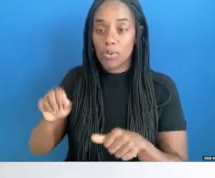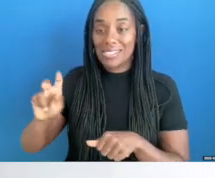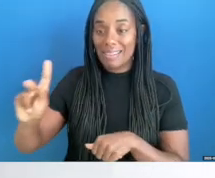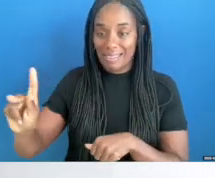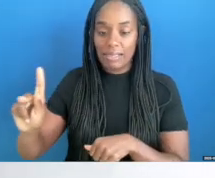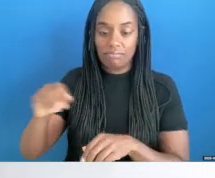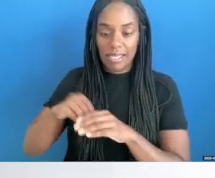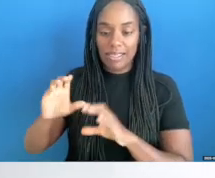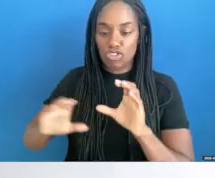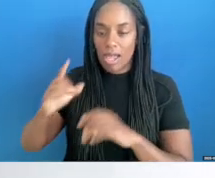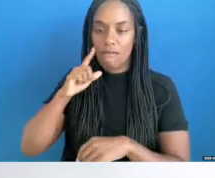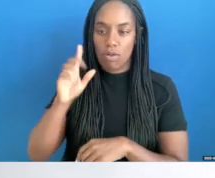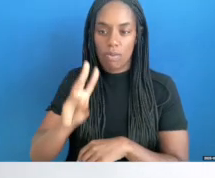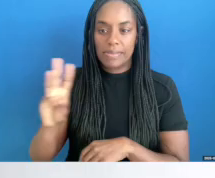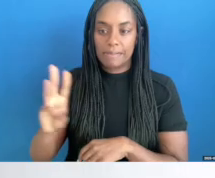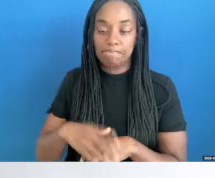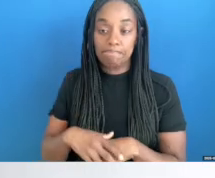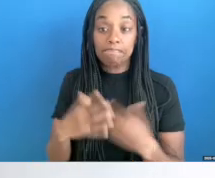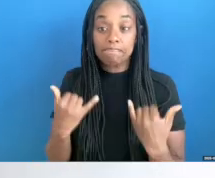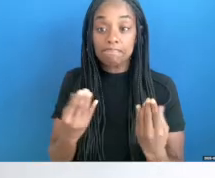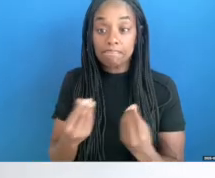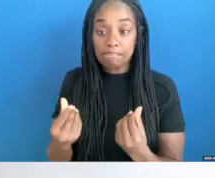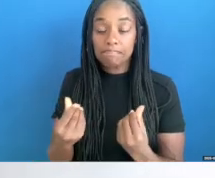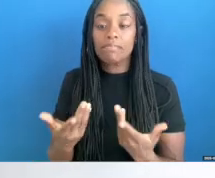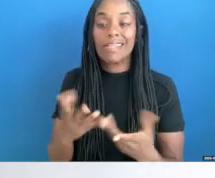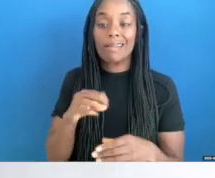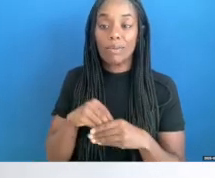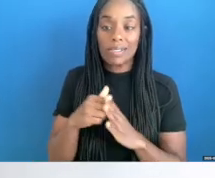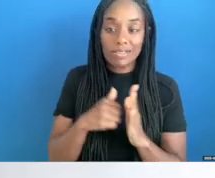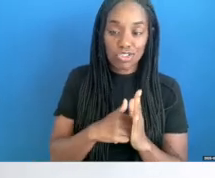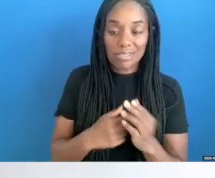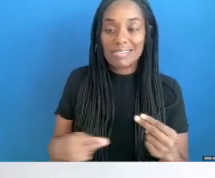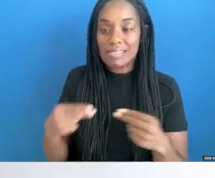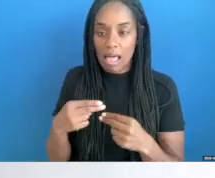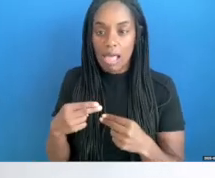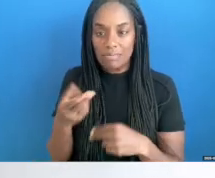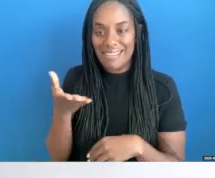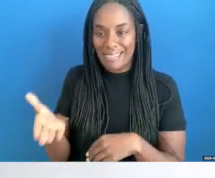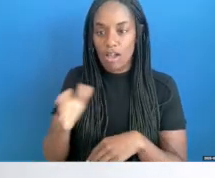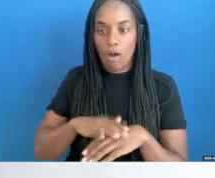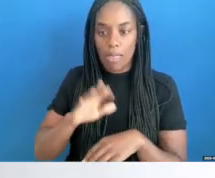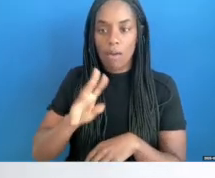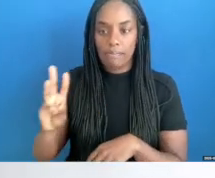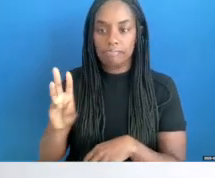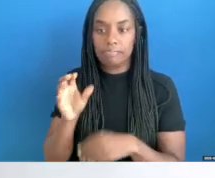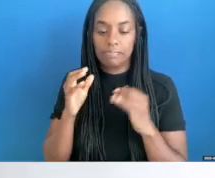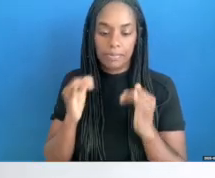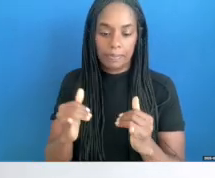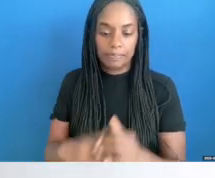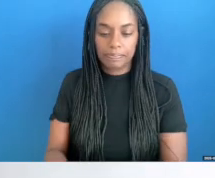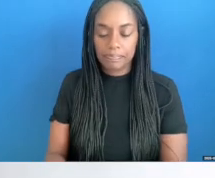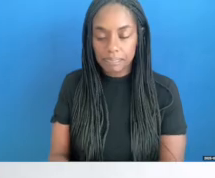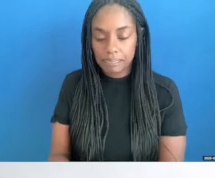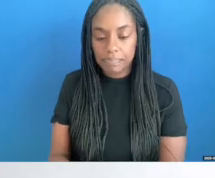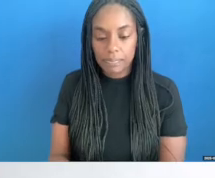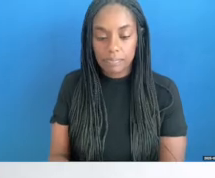Today's materials, including the agenda and slides, are also on that page. You can